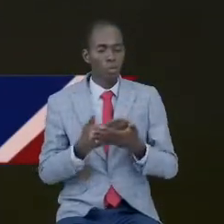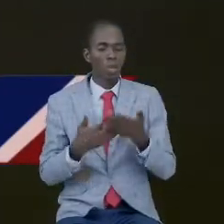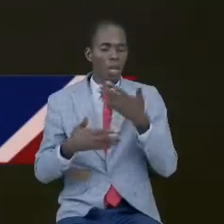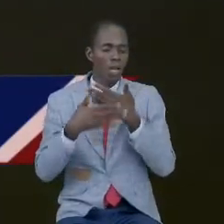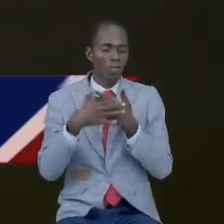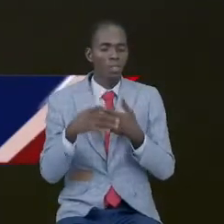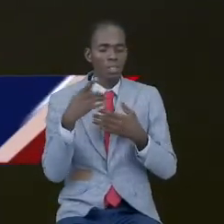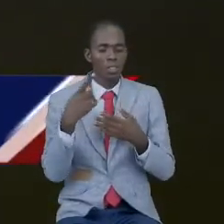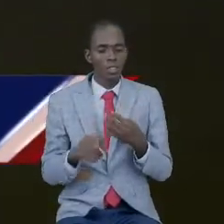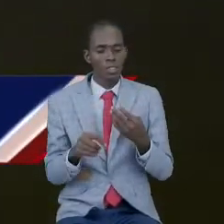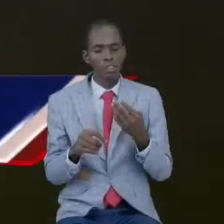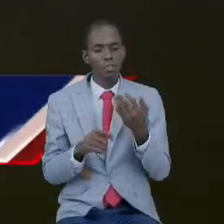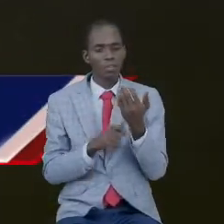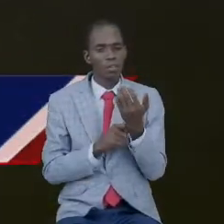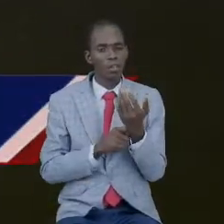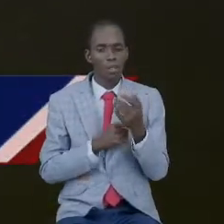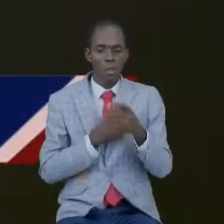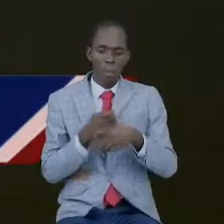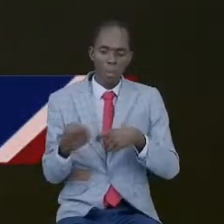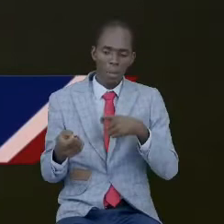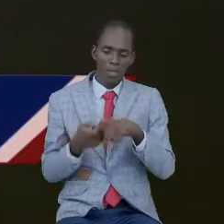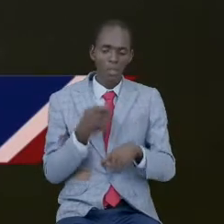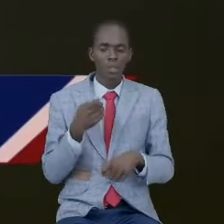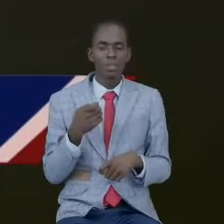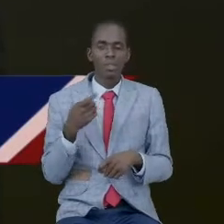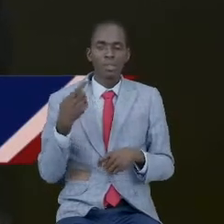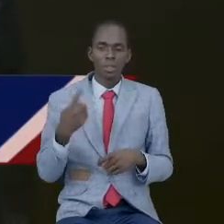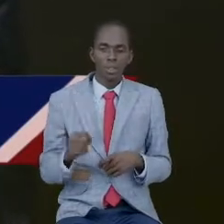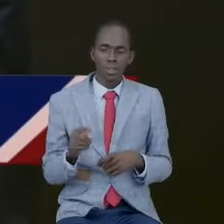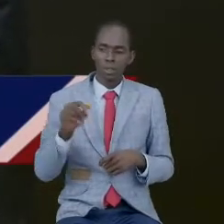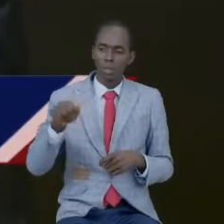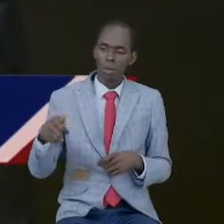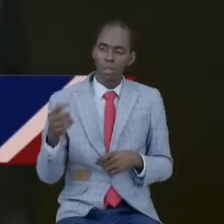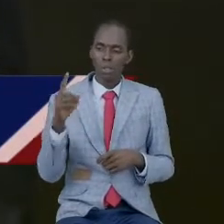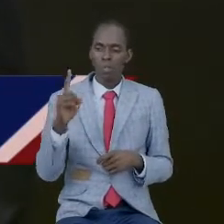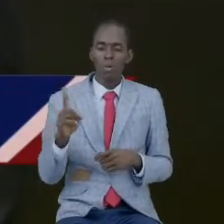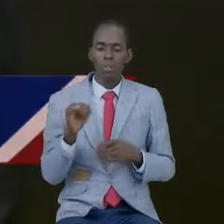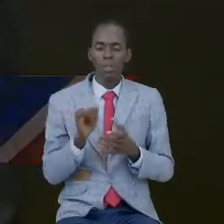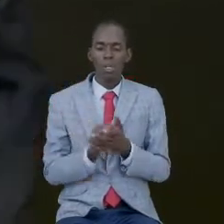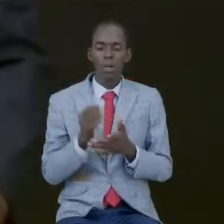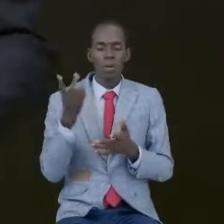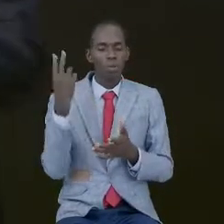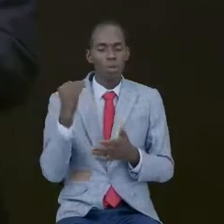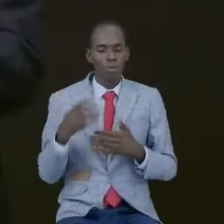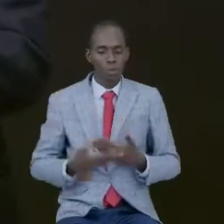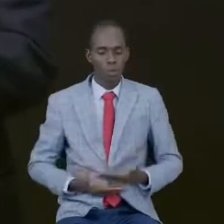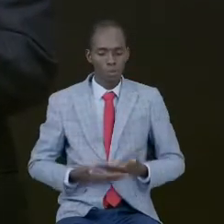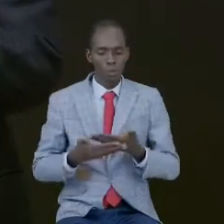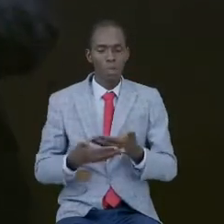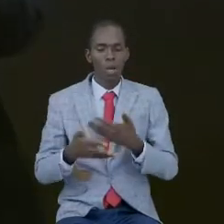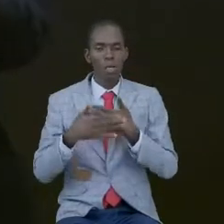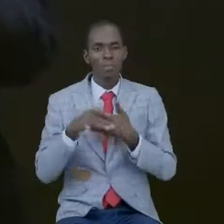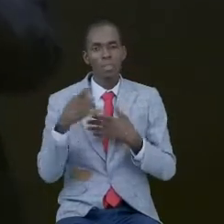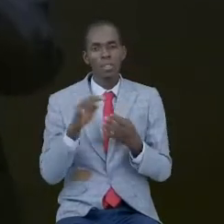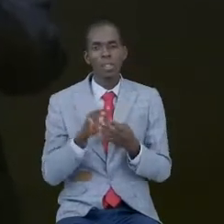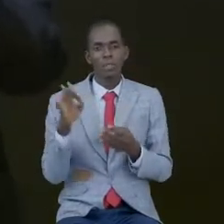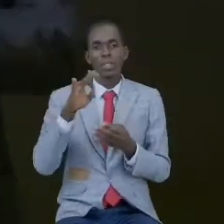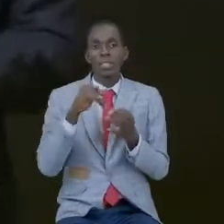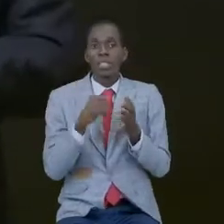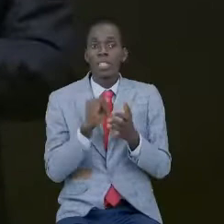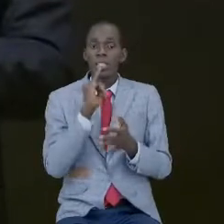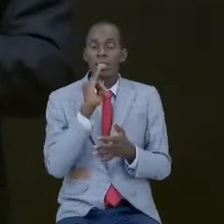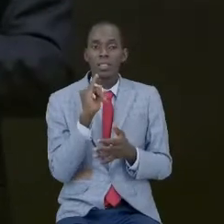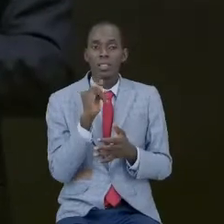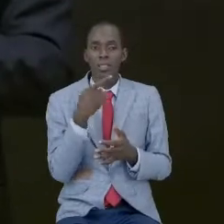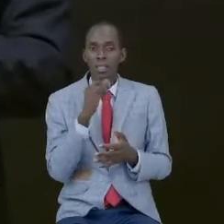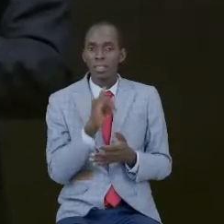flesh persecuted him that was born after the spirit. It says it